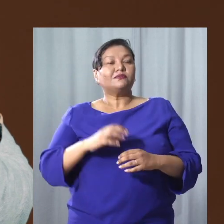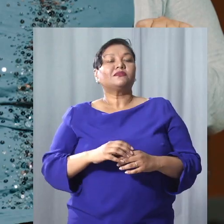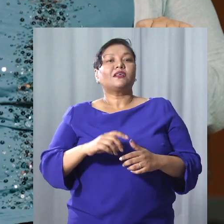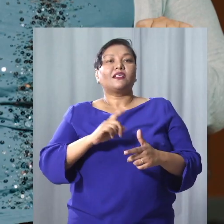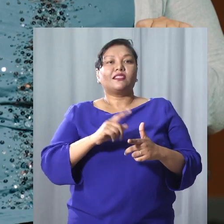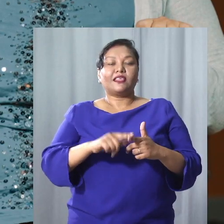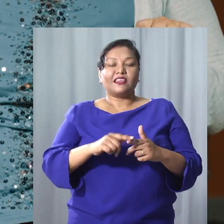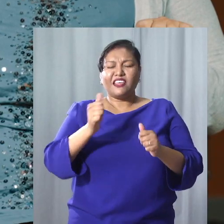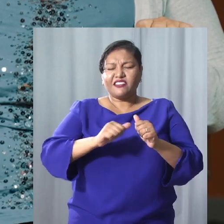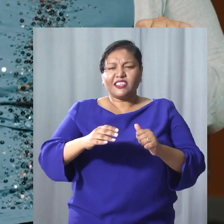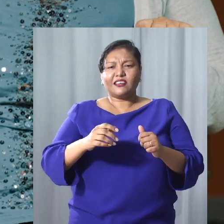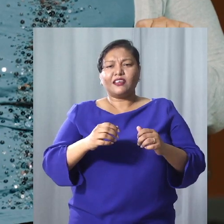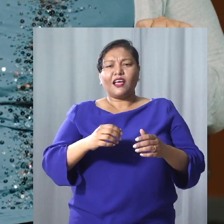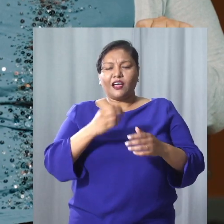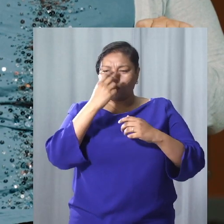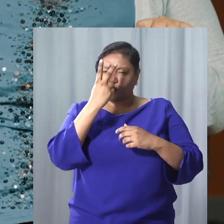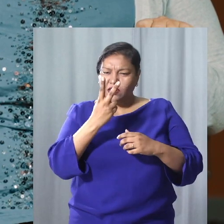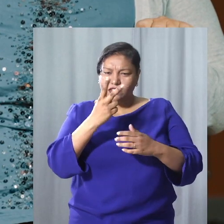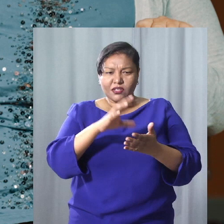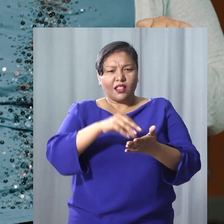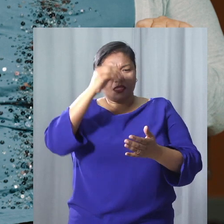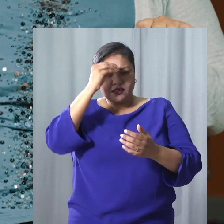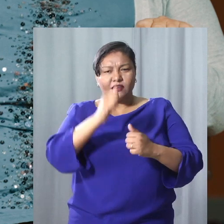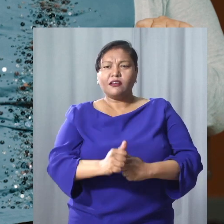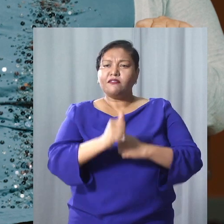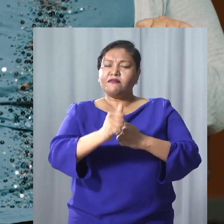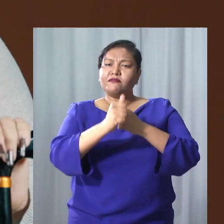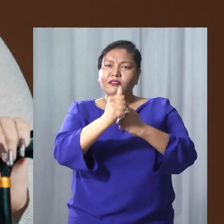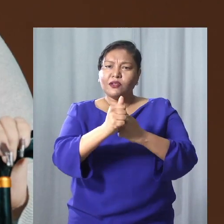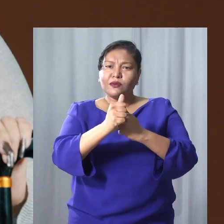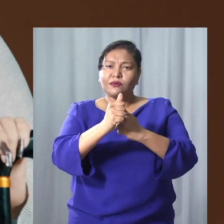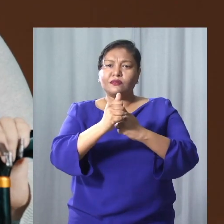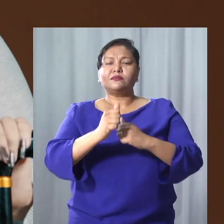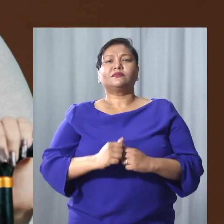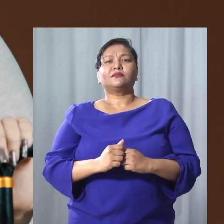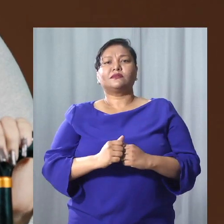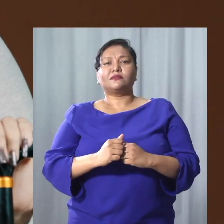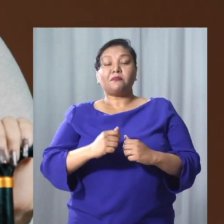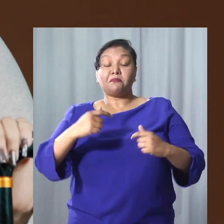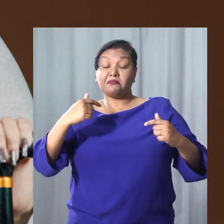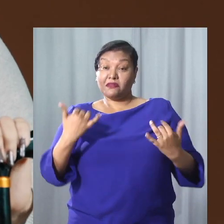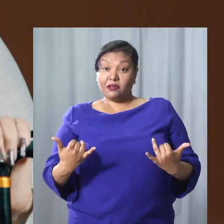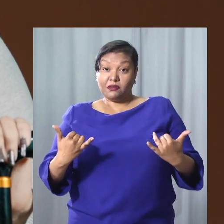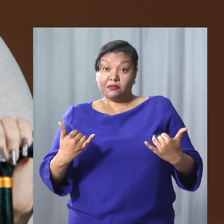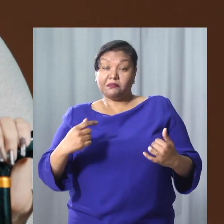do, and I didn't watch, and I learned from there. I have